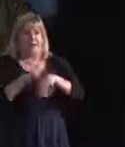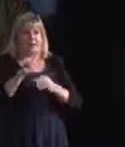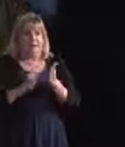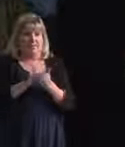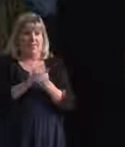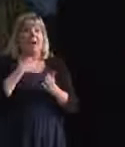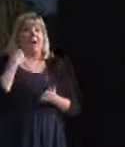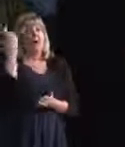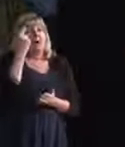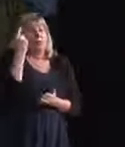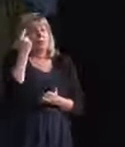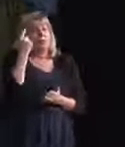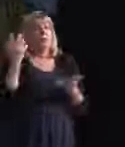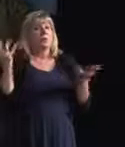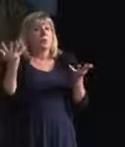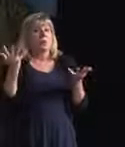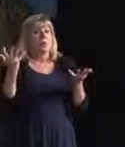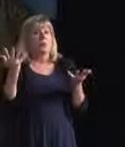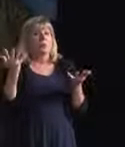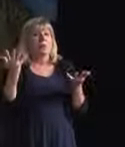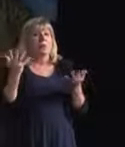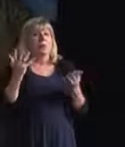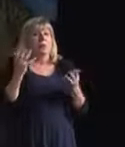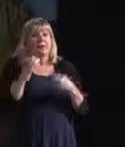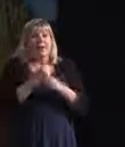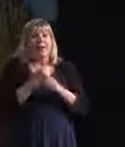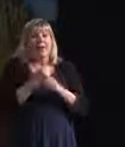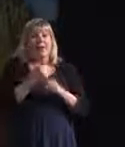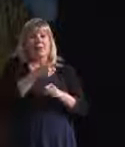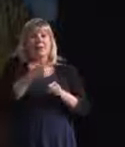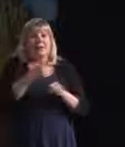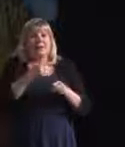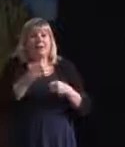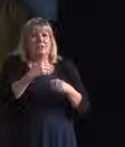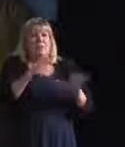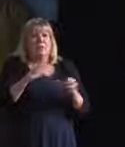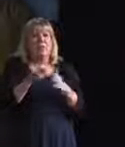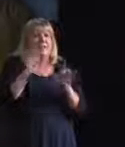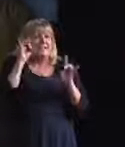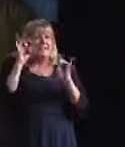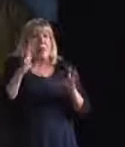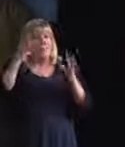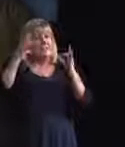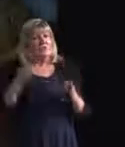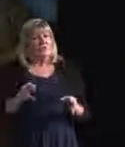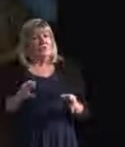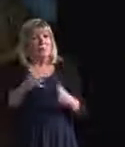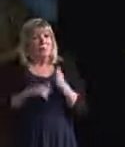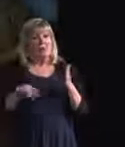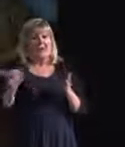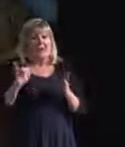I wonder what making that terrible decision was like. How